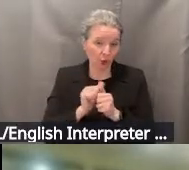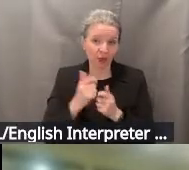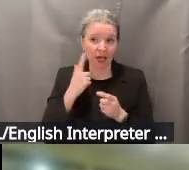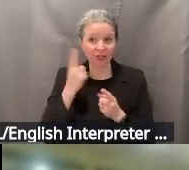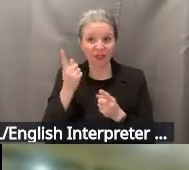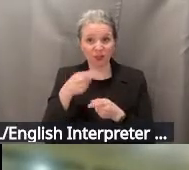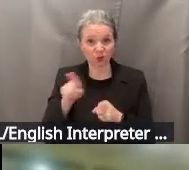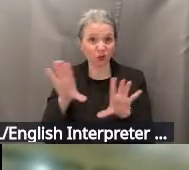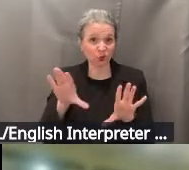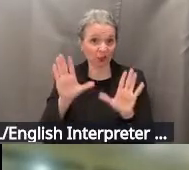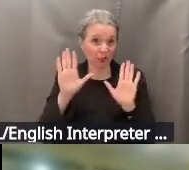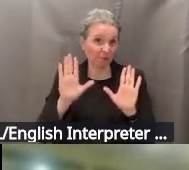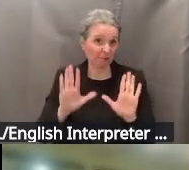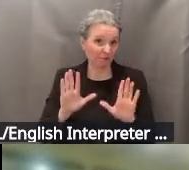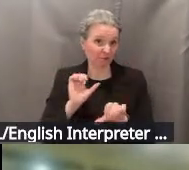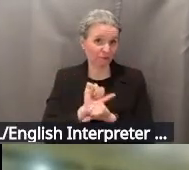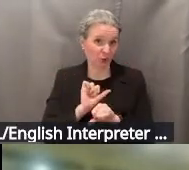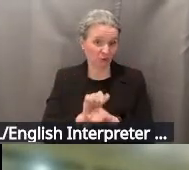an amazing job.